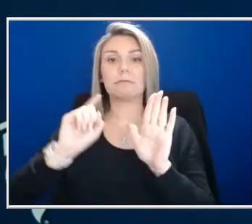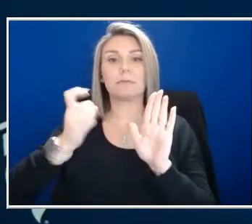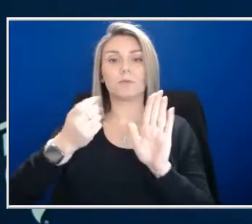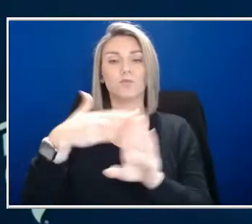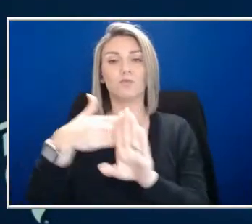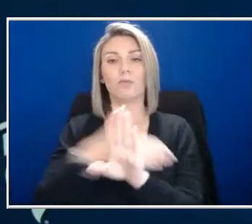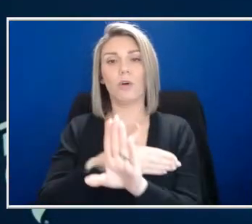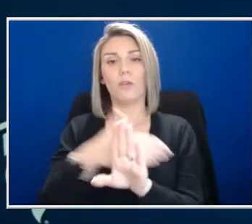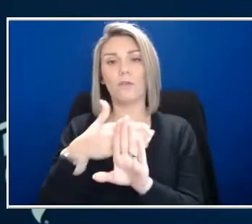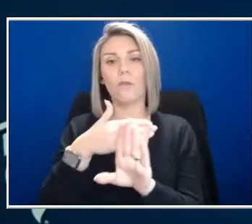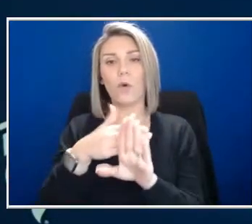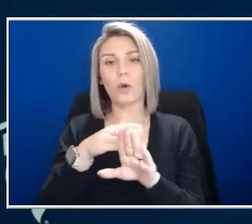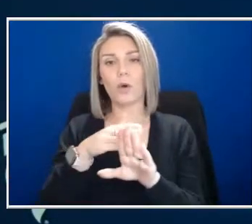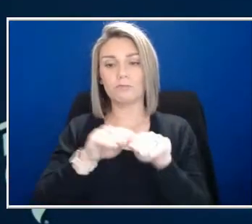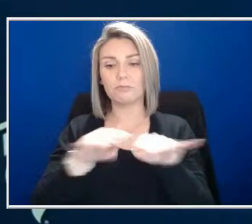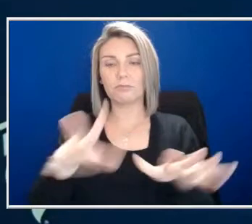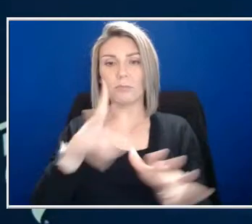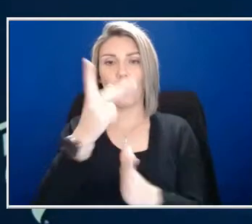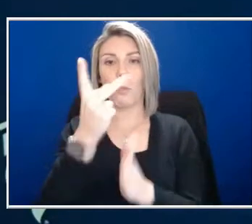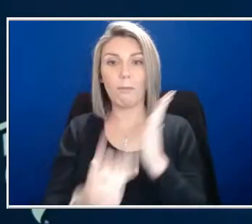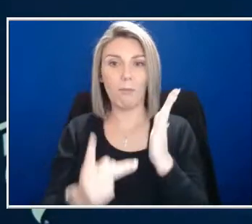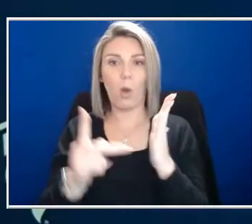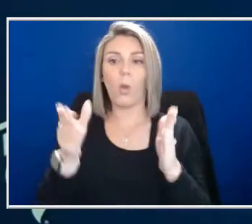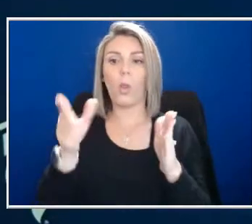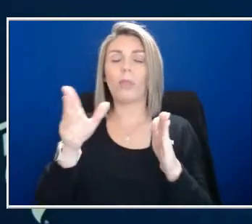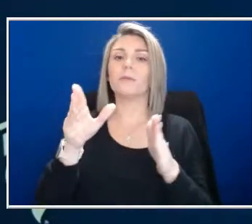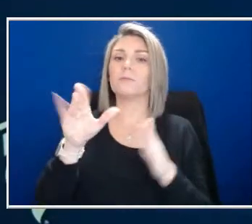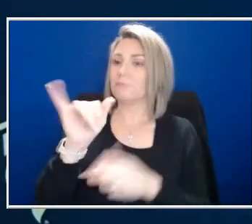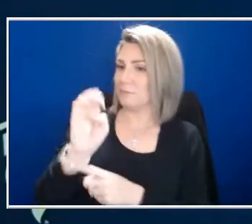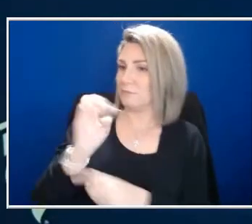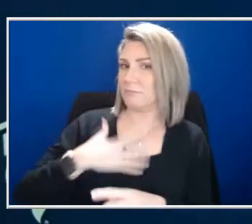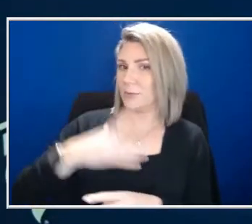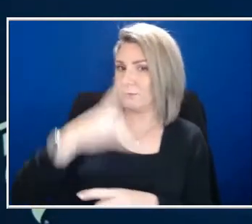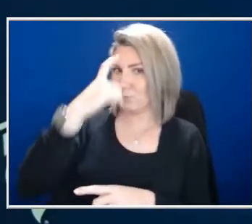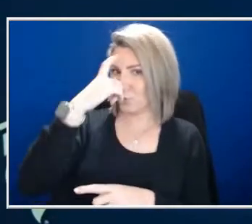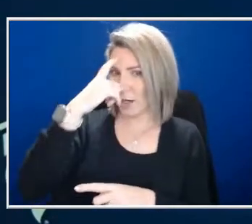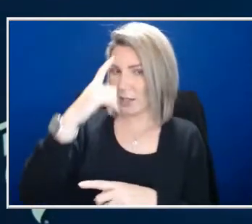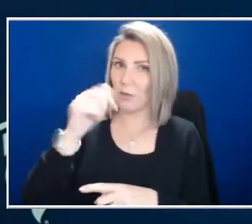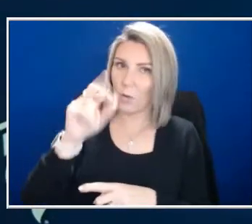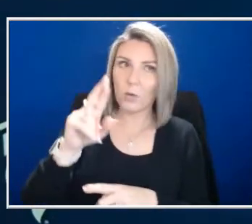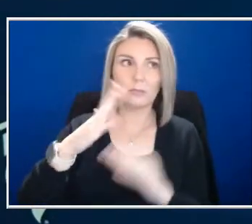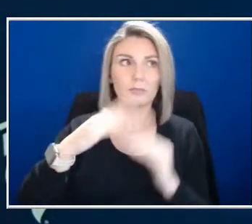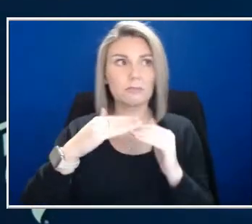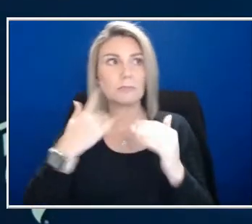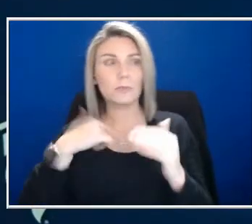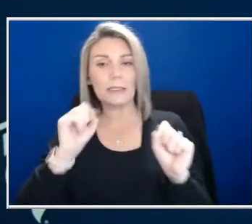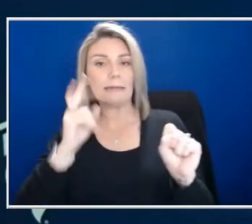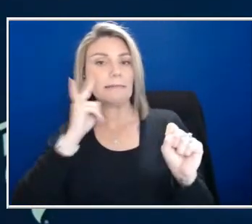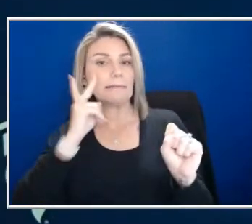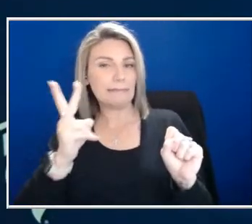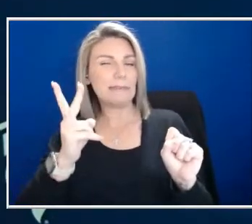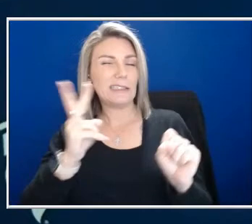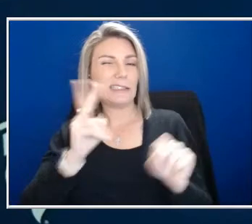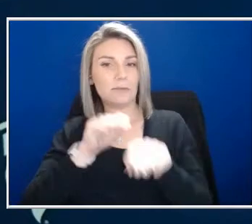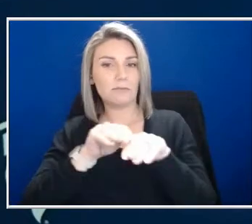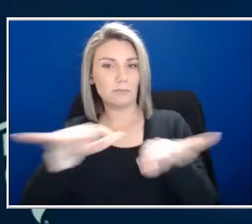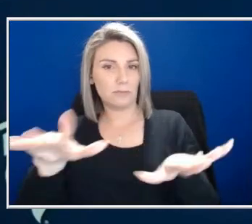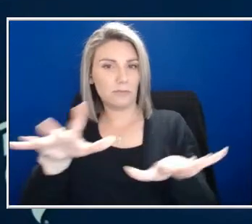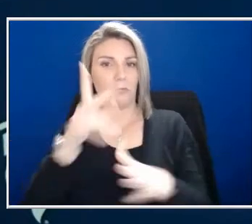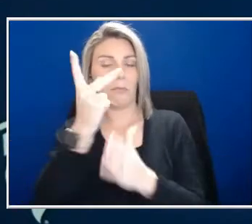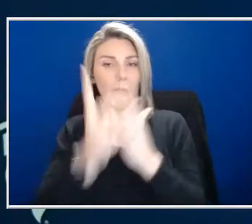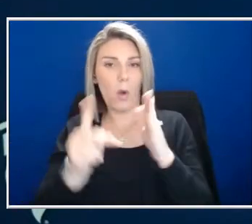it had spread to both sides of my brain, or at least that we can see that it spread to both sides. And my primary